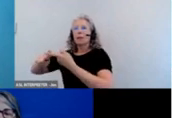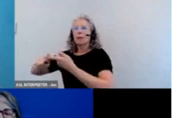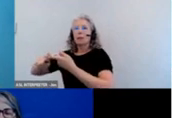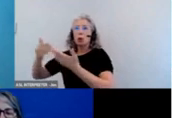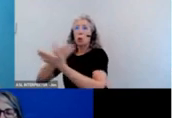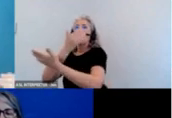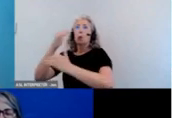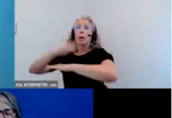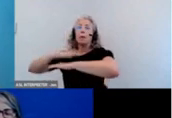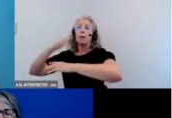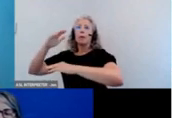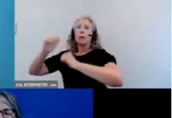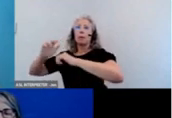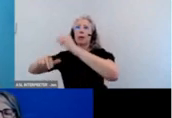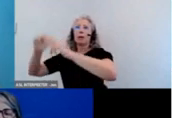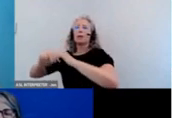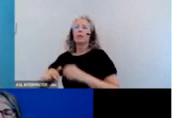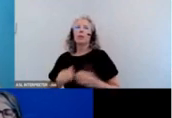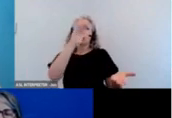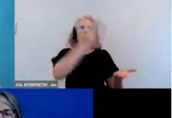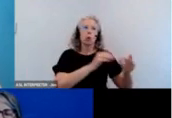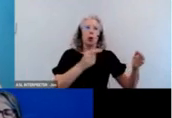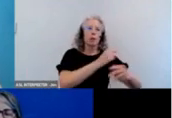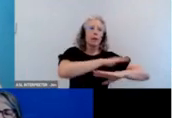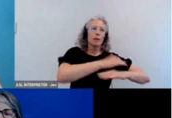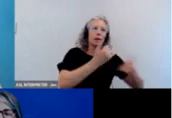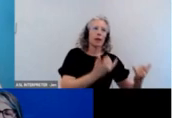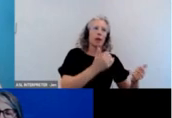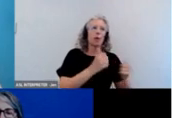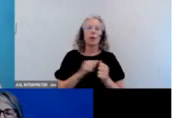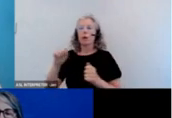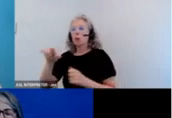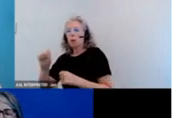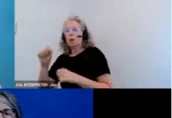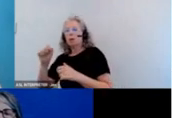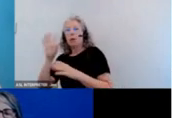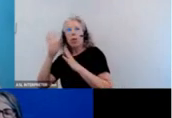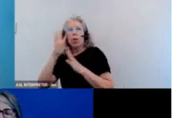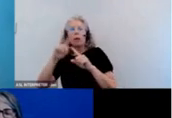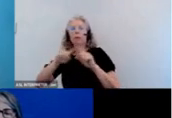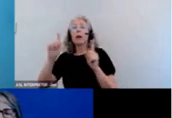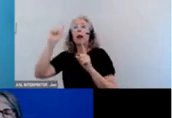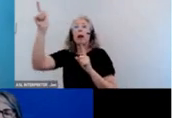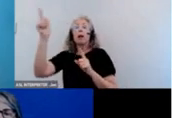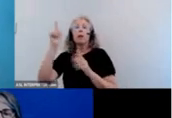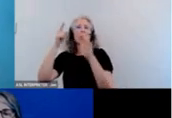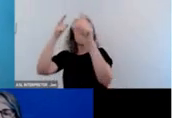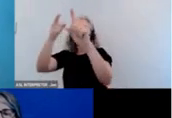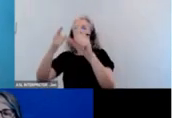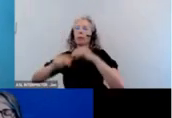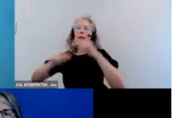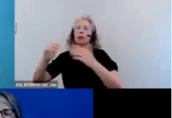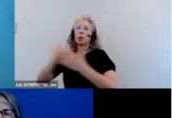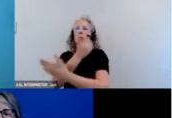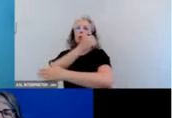words, like let's reduce the harm of the table we have for now with tools that we can come up with, but ultimately the goal has to be to build a